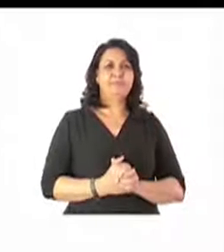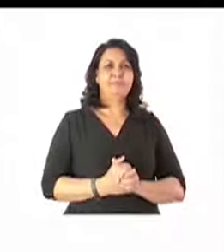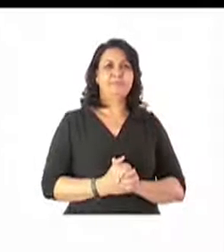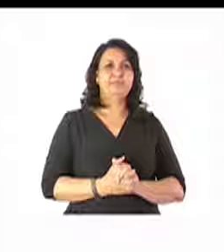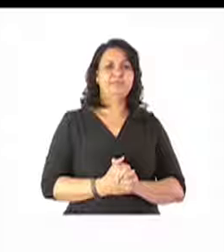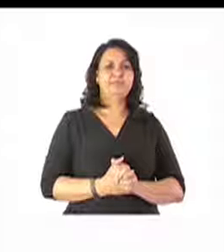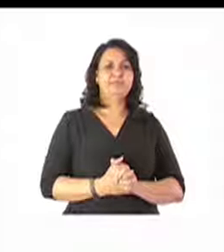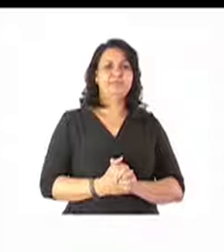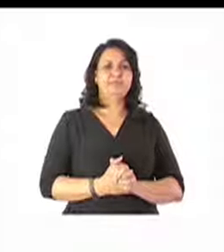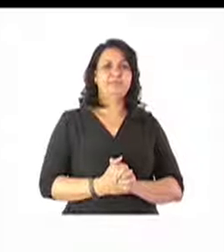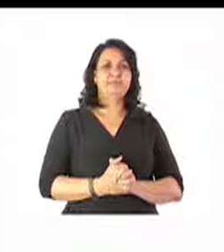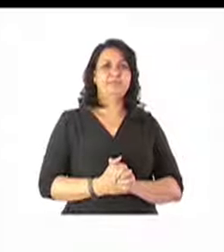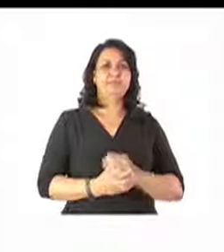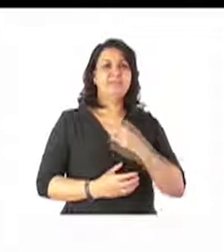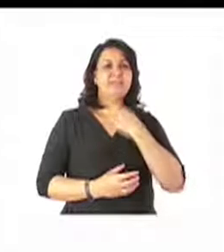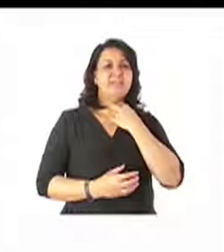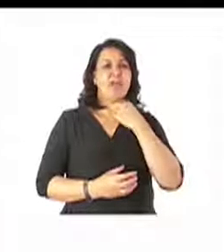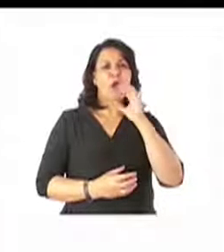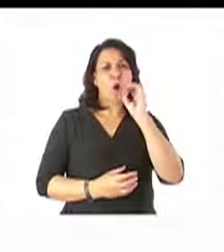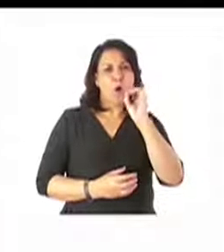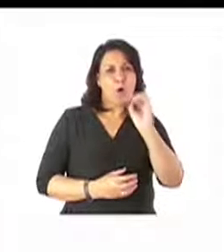Say O.